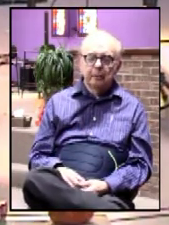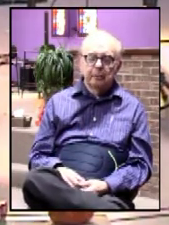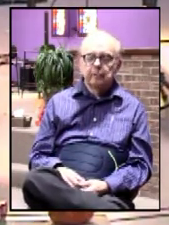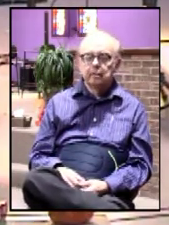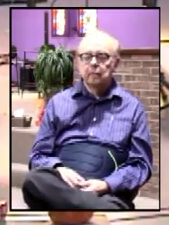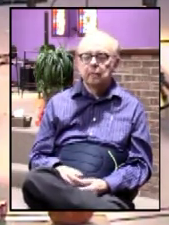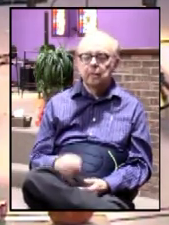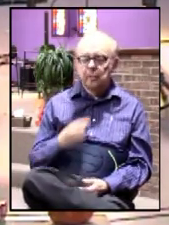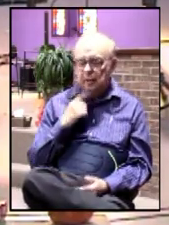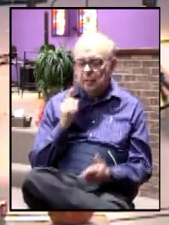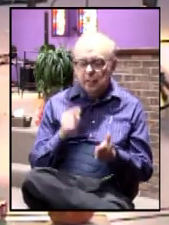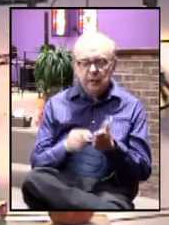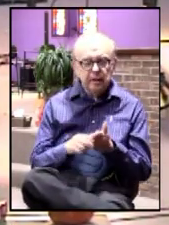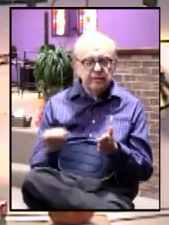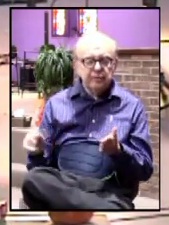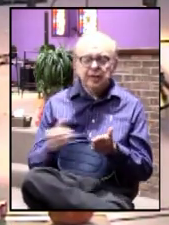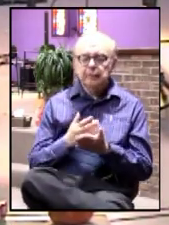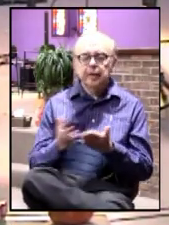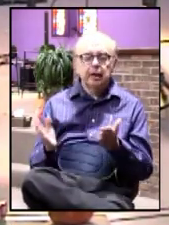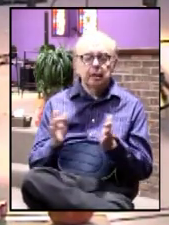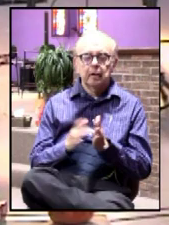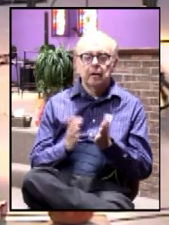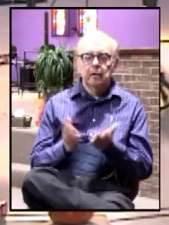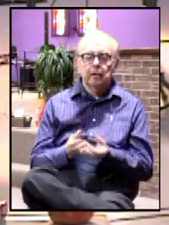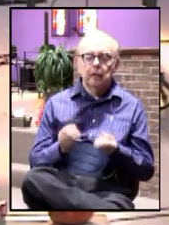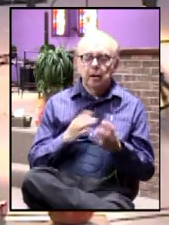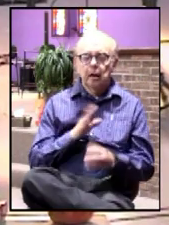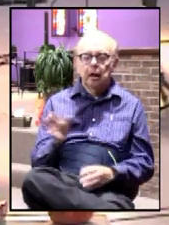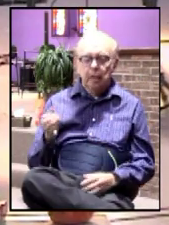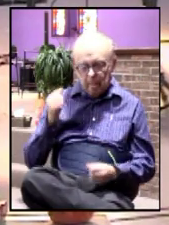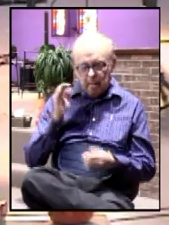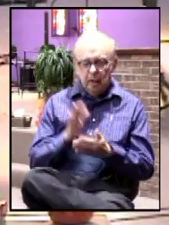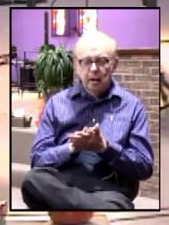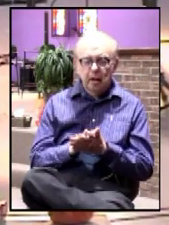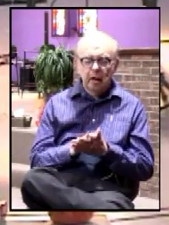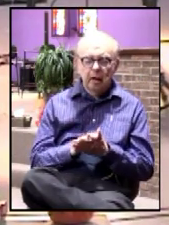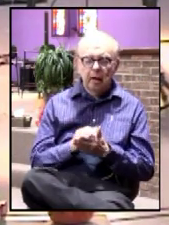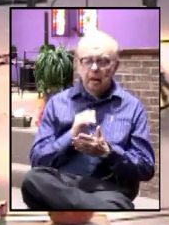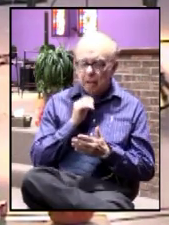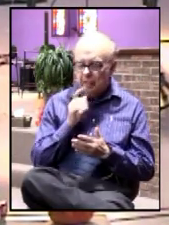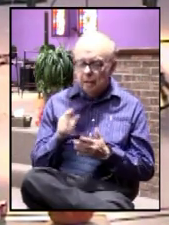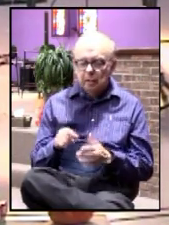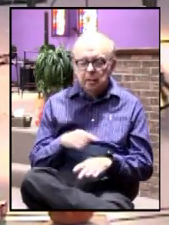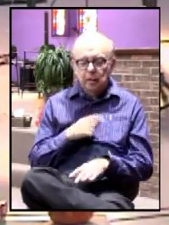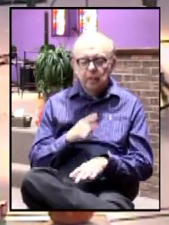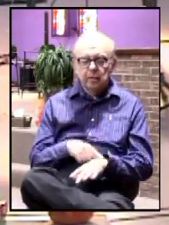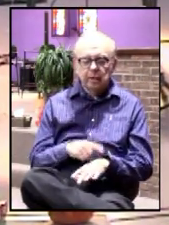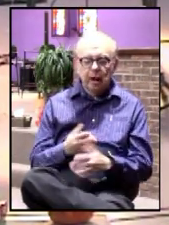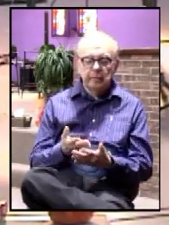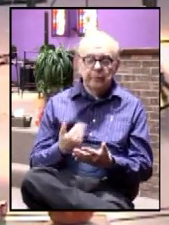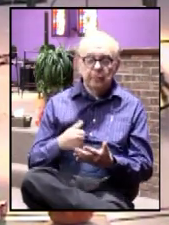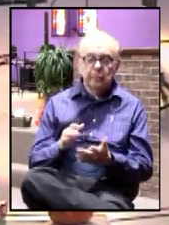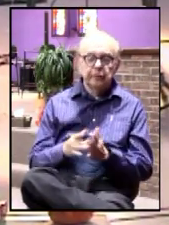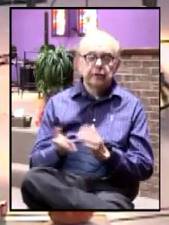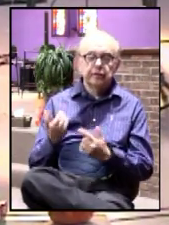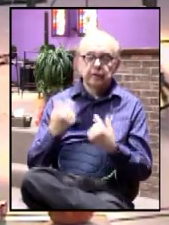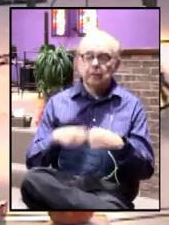see me. And I'll show them the same thing. How many of you all believe that it's not going to be long before Jesus comes back?